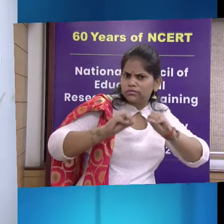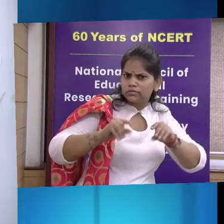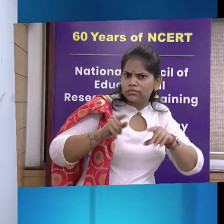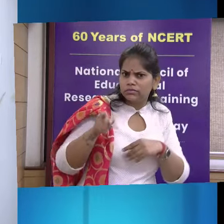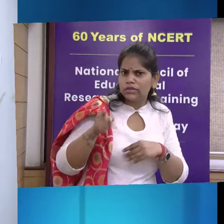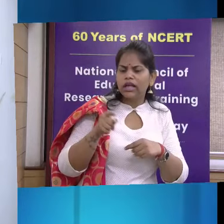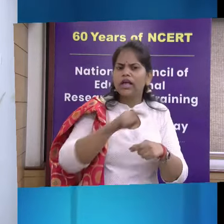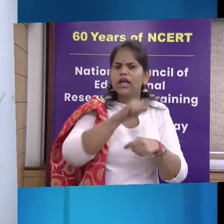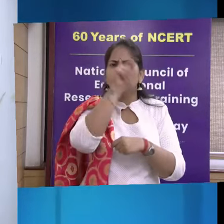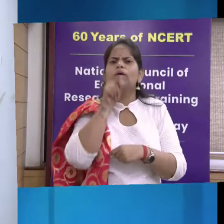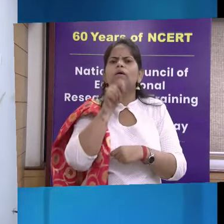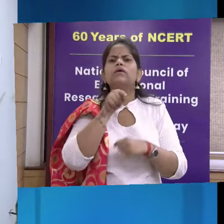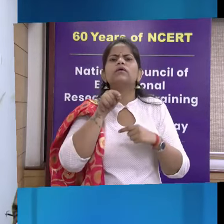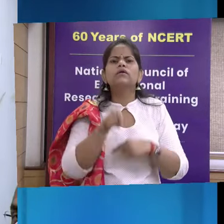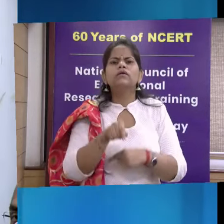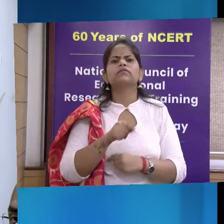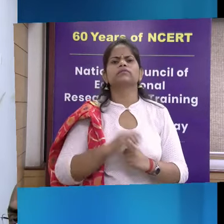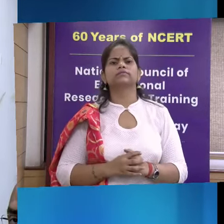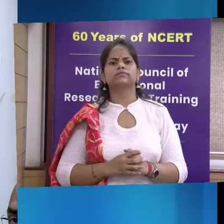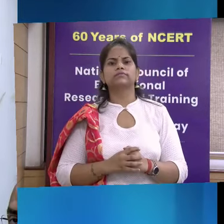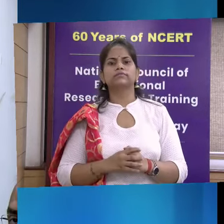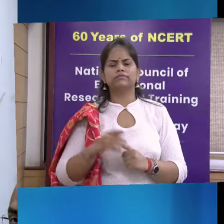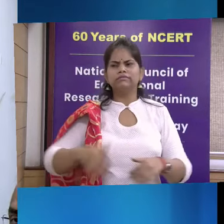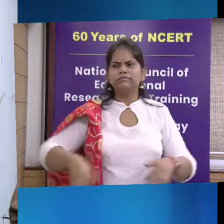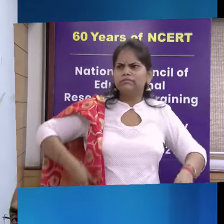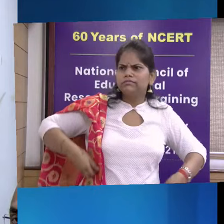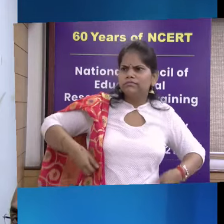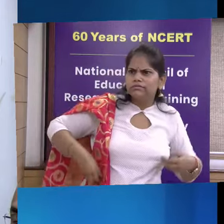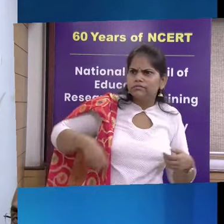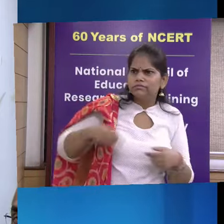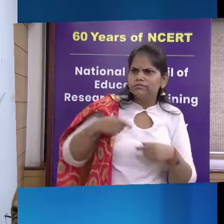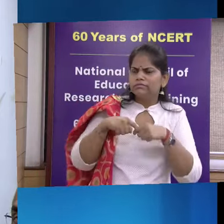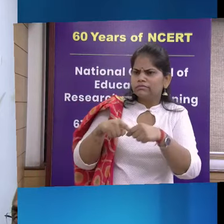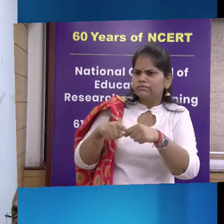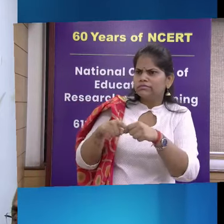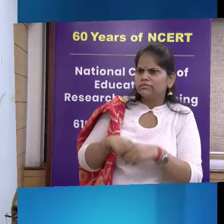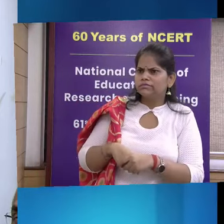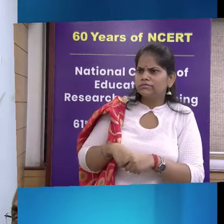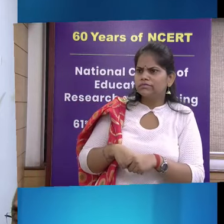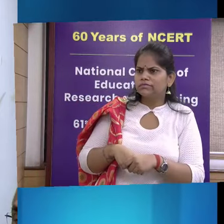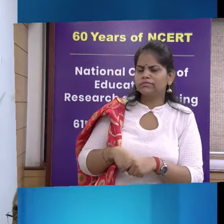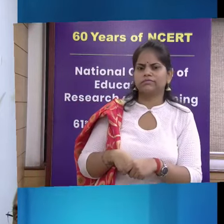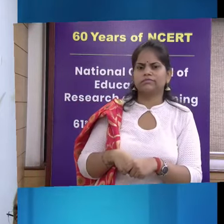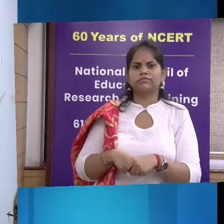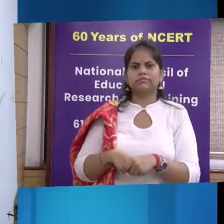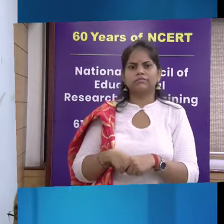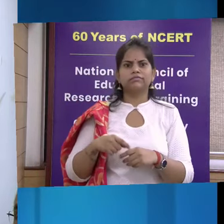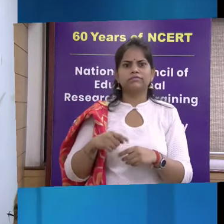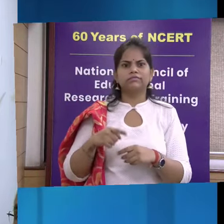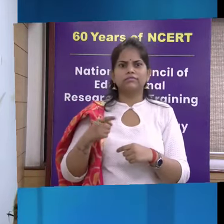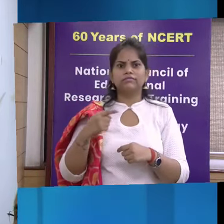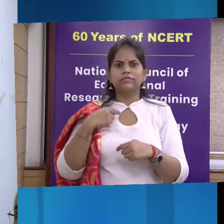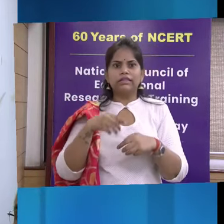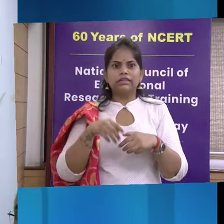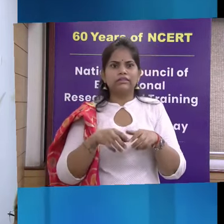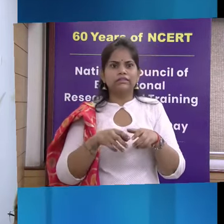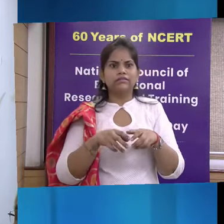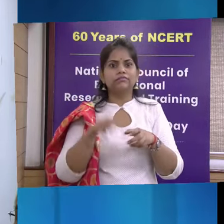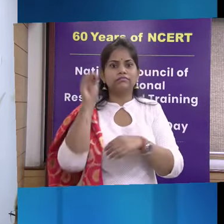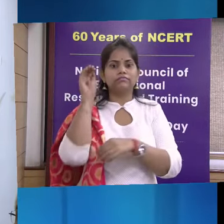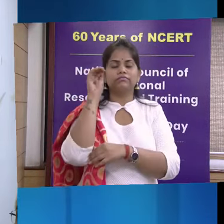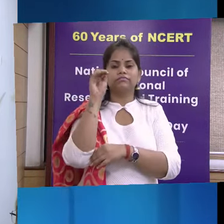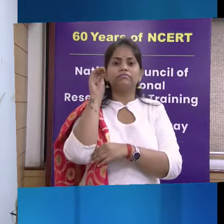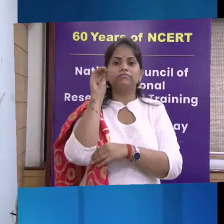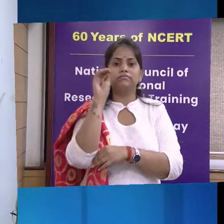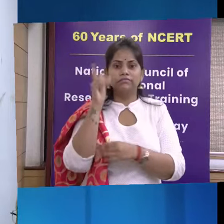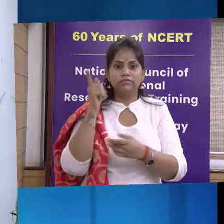question, declared Mr. Monkey. Yes, that is the question, exclaimed Mr. Kangaroo and Mr.